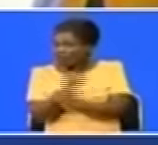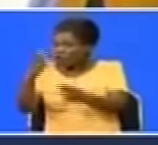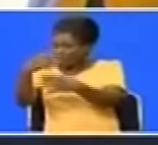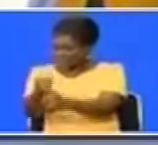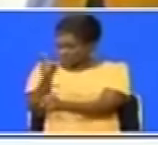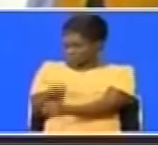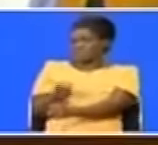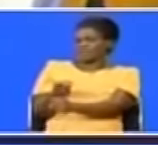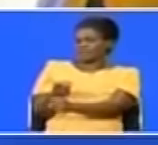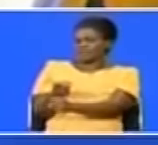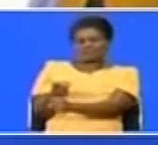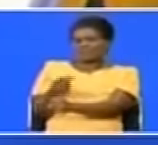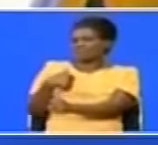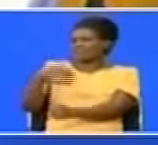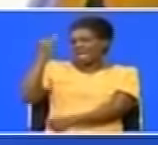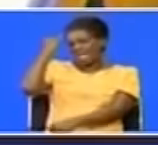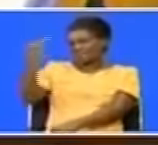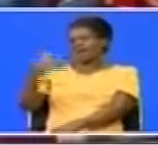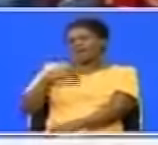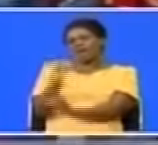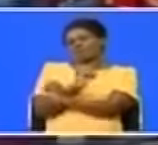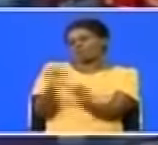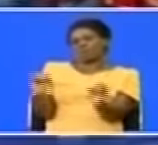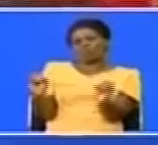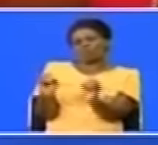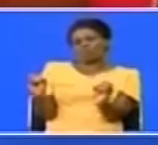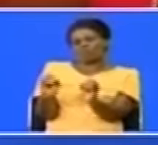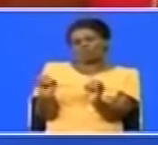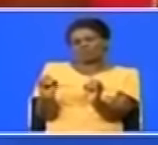is. I have no idea at all, Mr. Speaker.